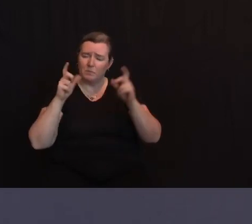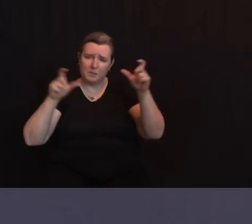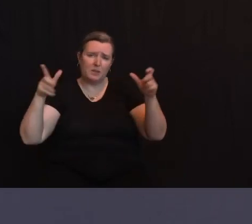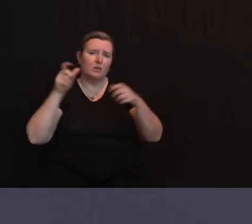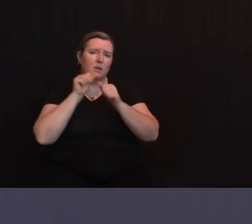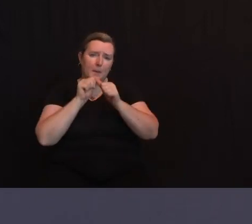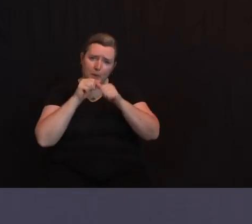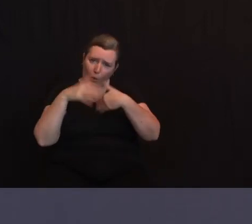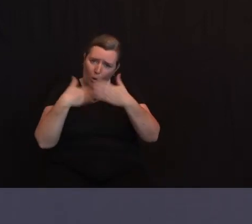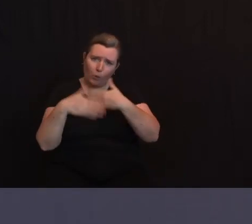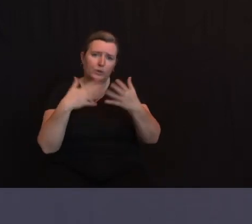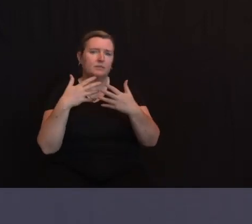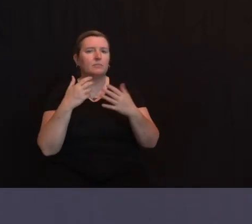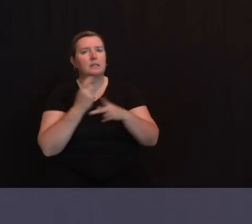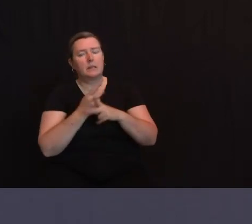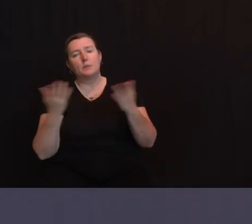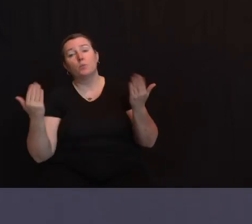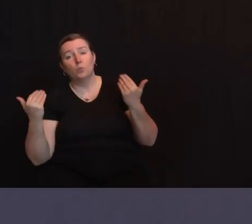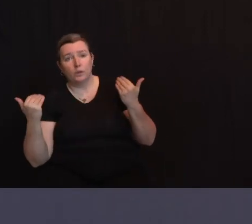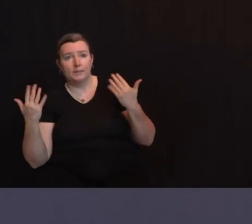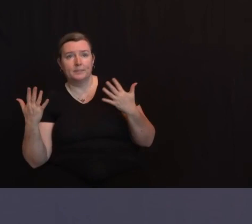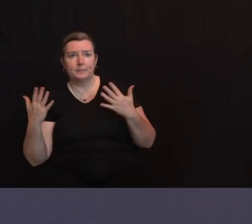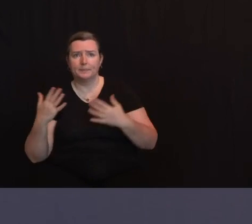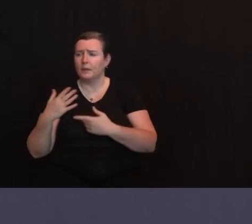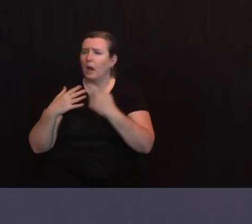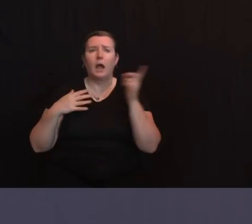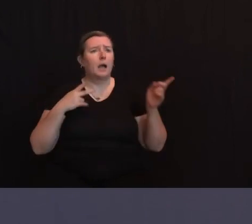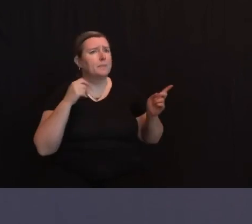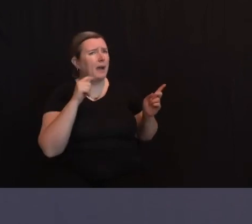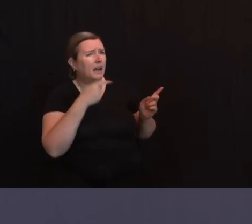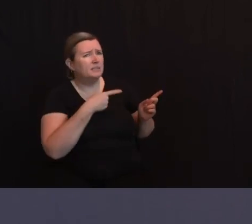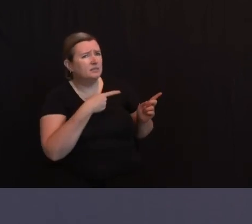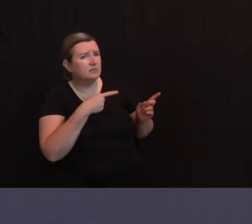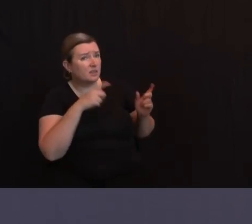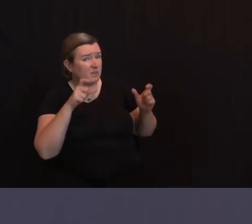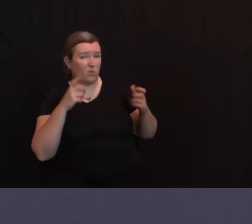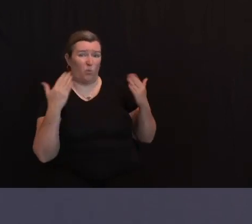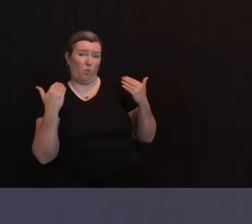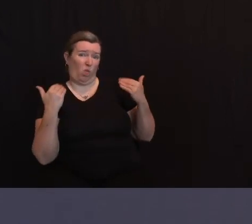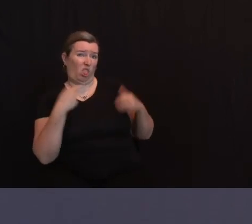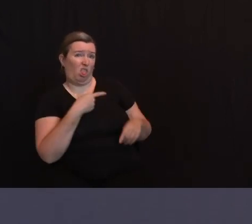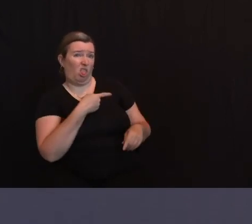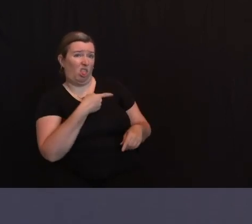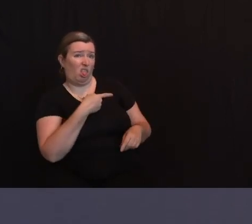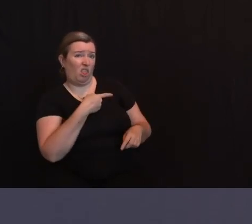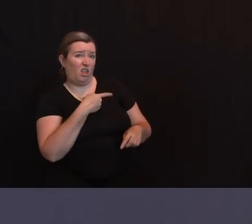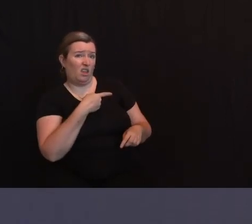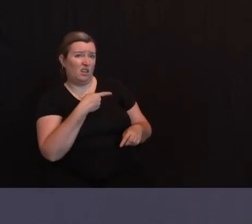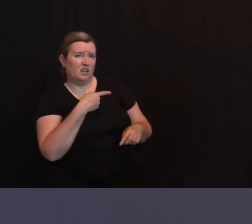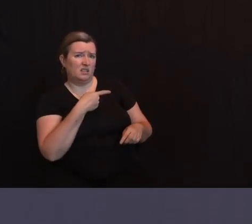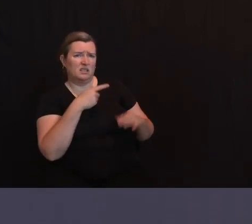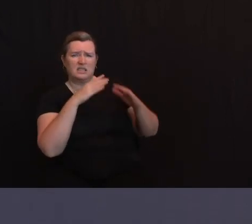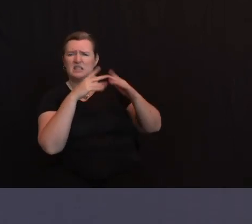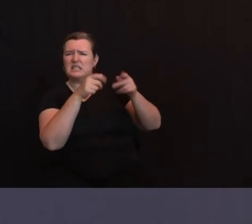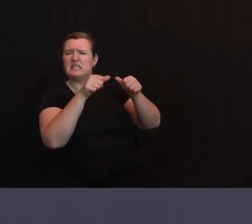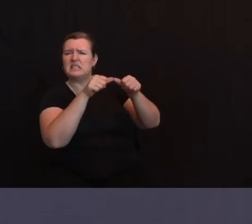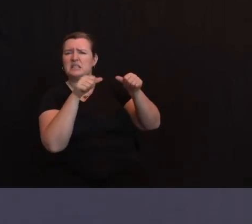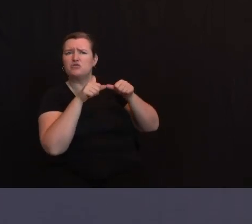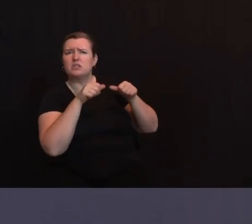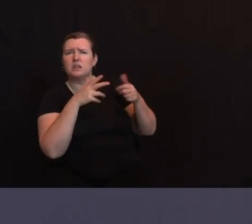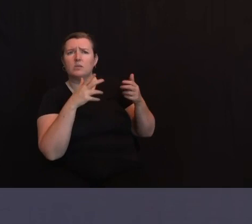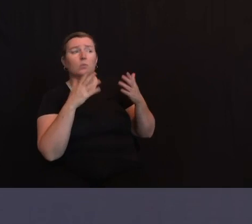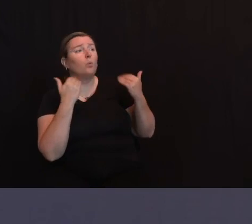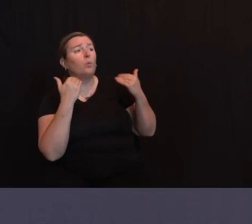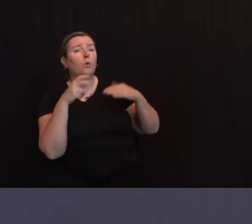cool. Pat, for a cooling station, is it 211? Call 211 if you need some relief for